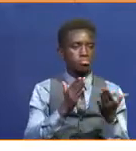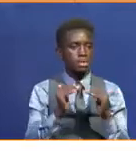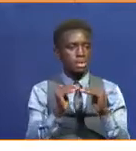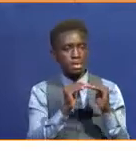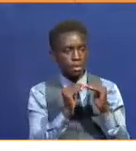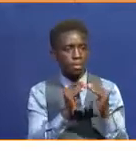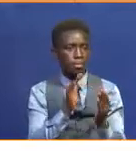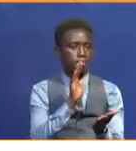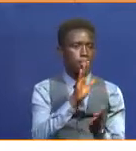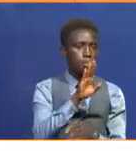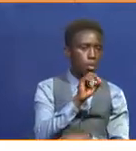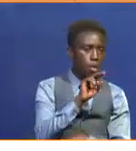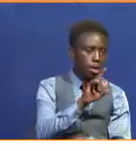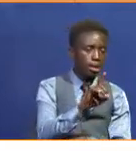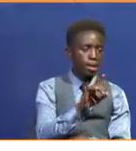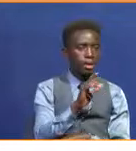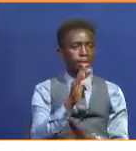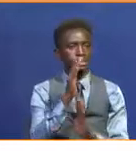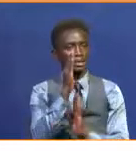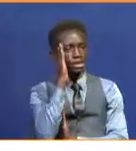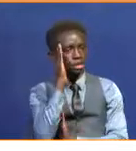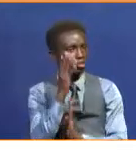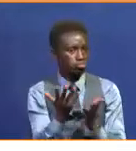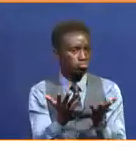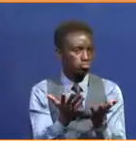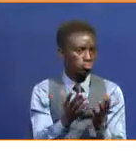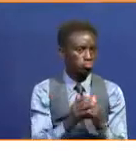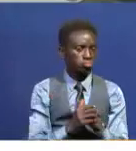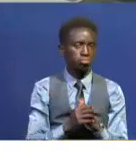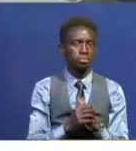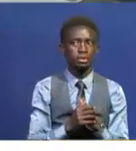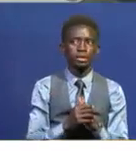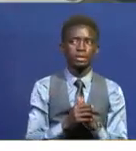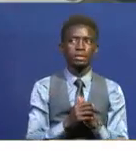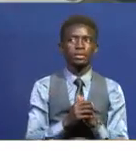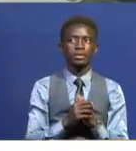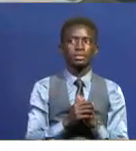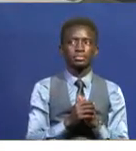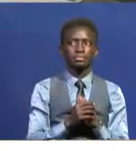securities? I think Eric and